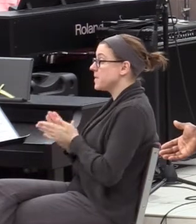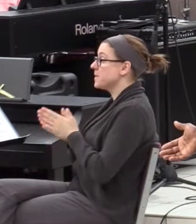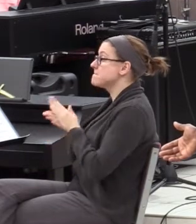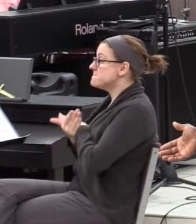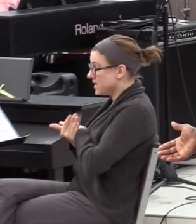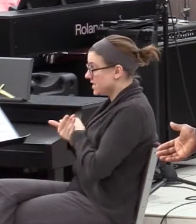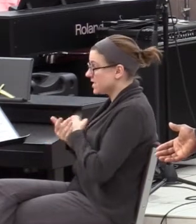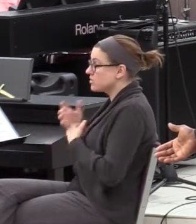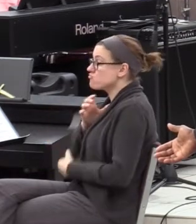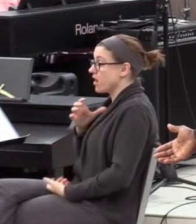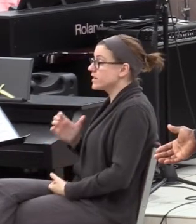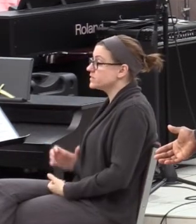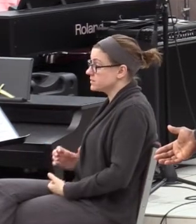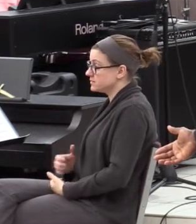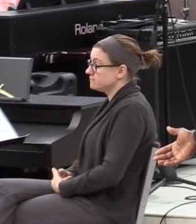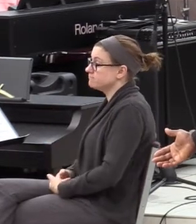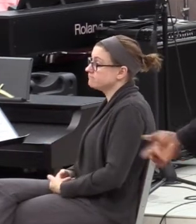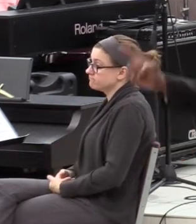Christ.